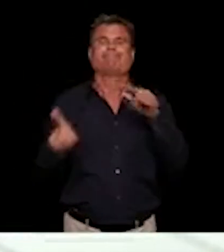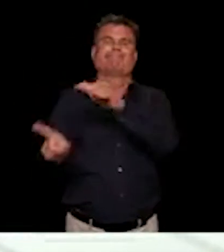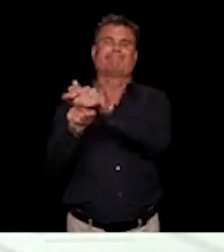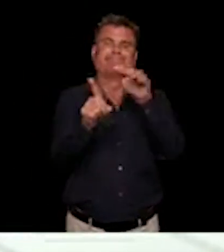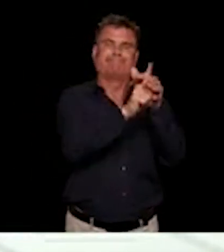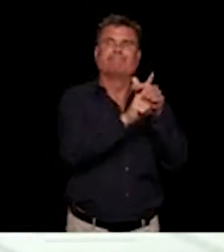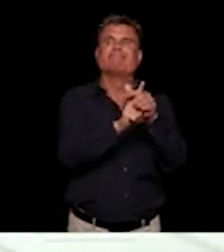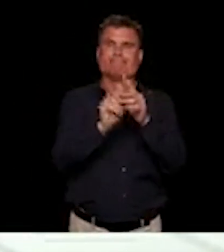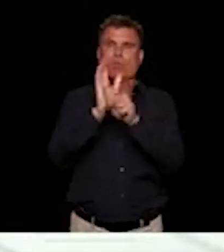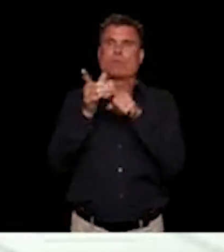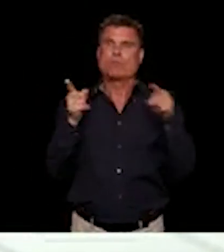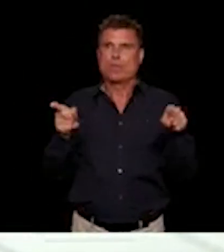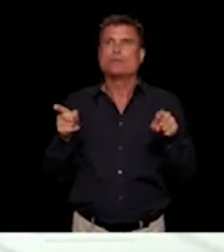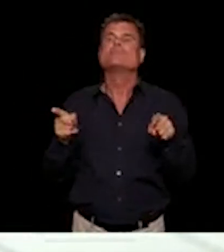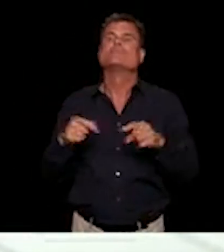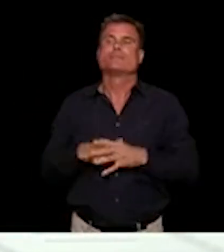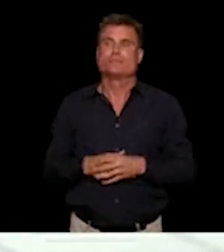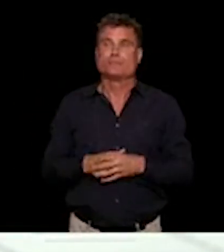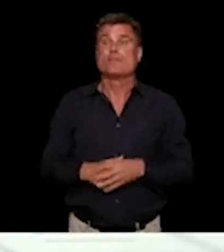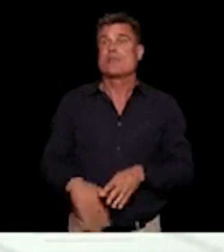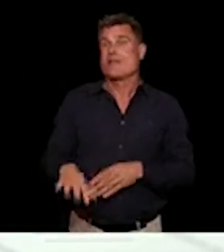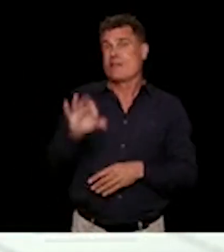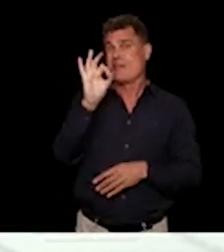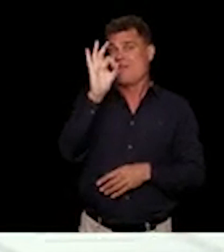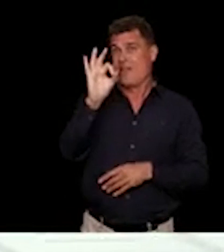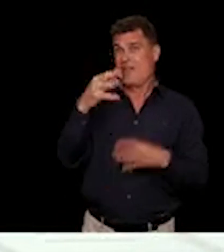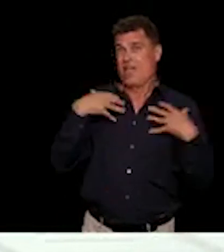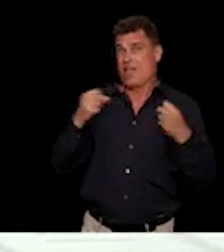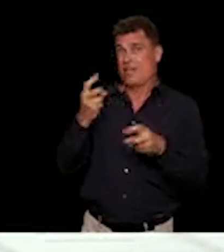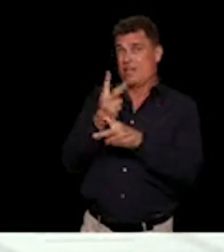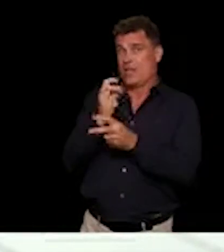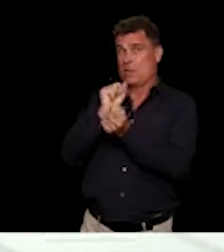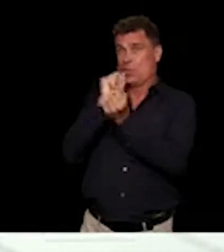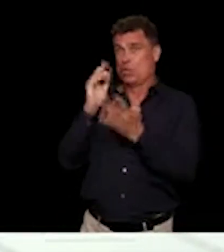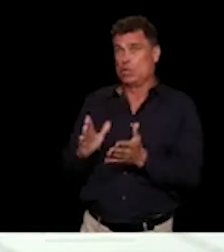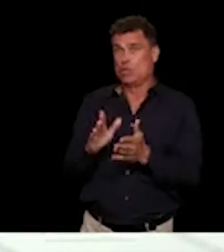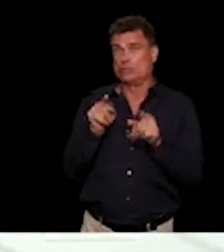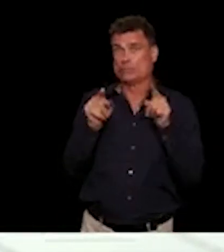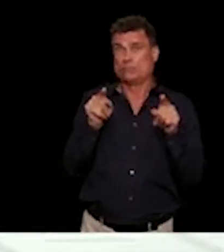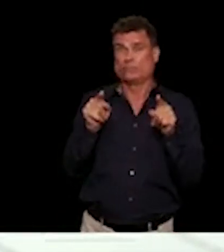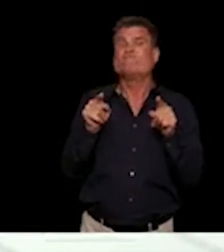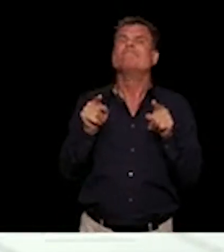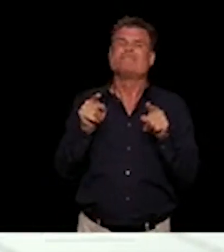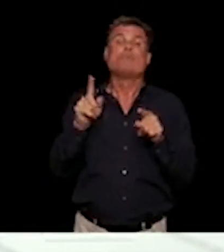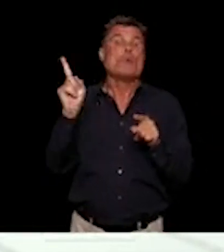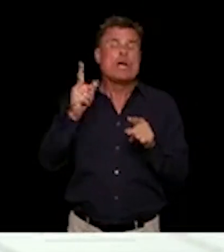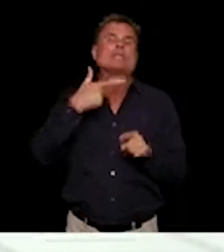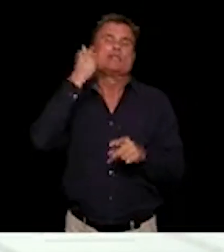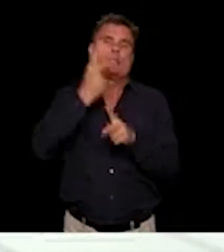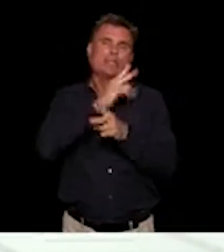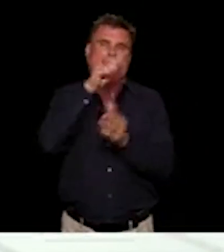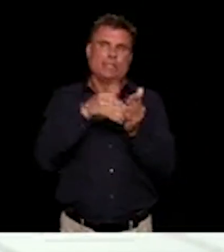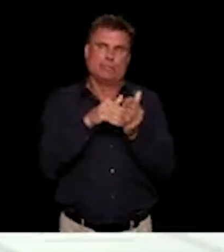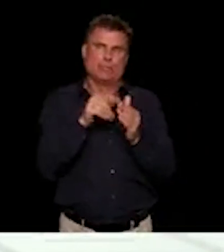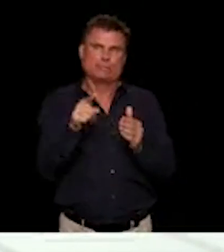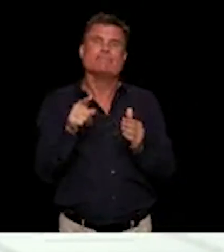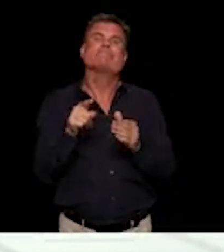Columbia, there have been 690 cases in long-term care facilities, assisted living and acute care,